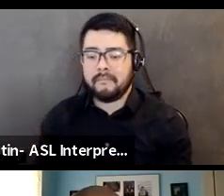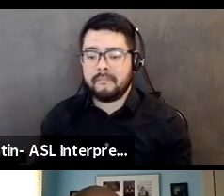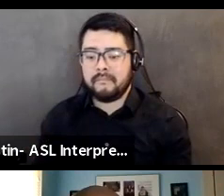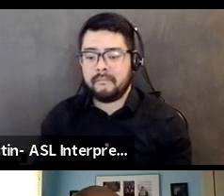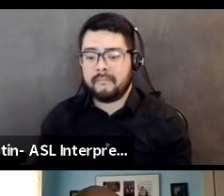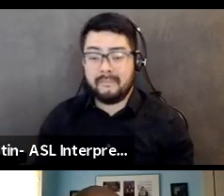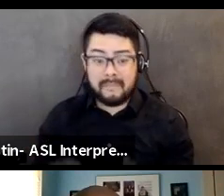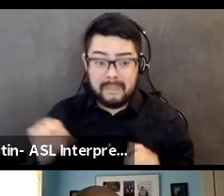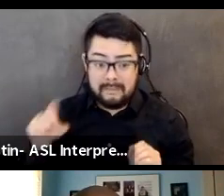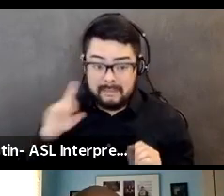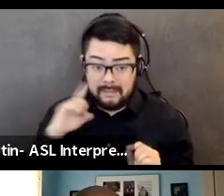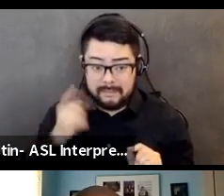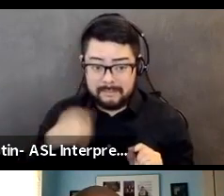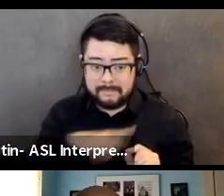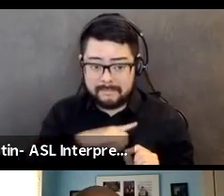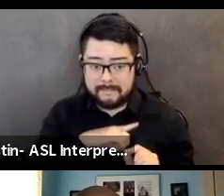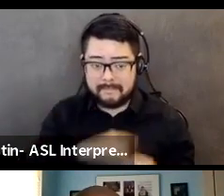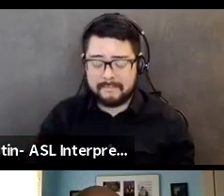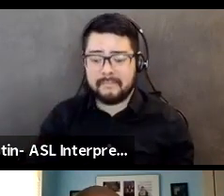can you hear me